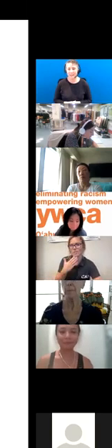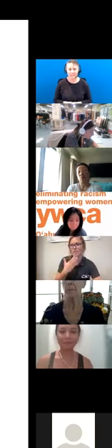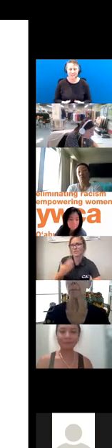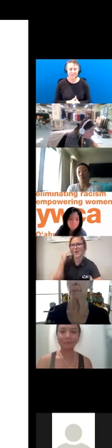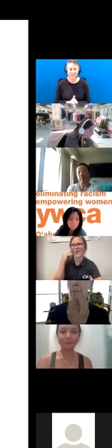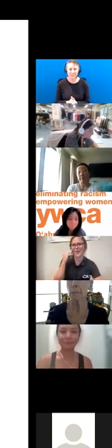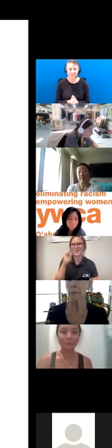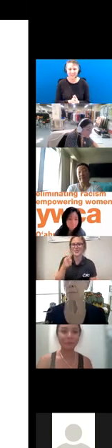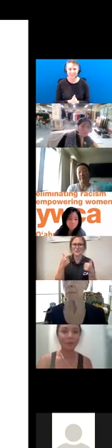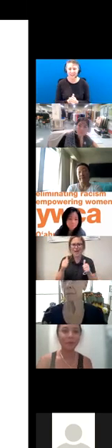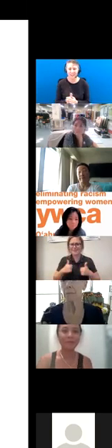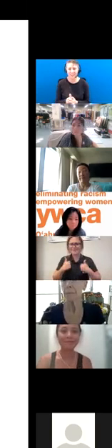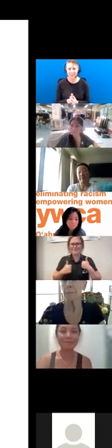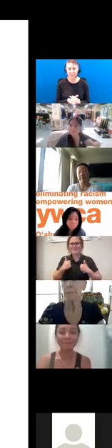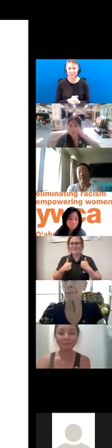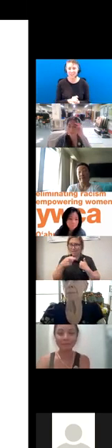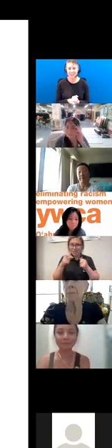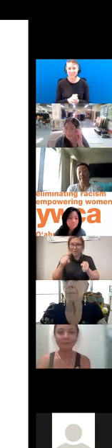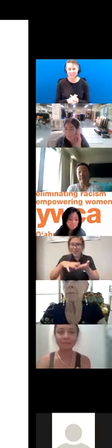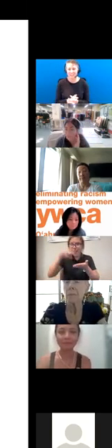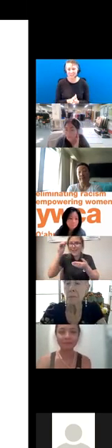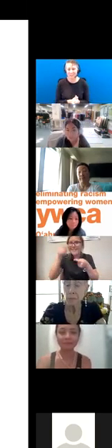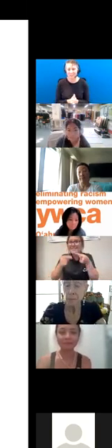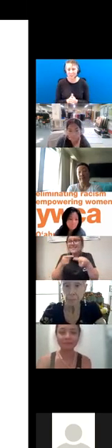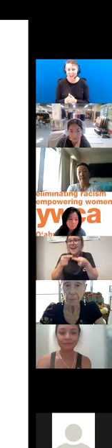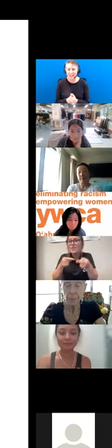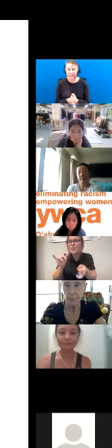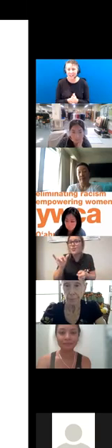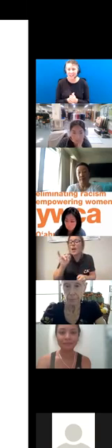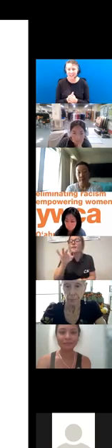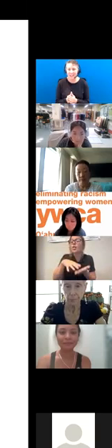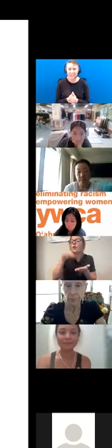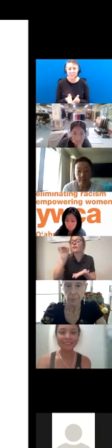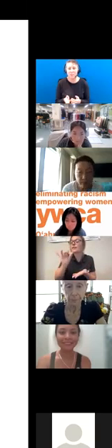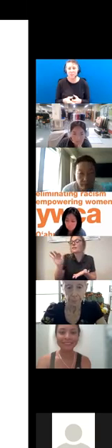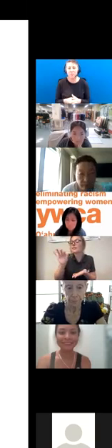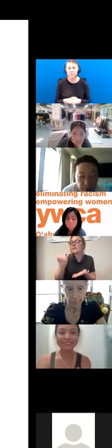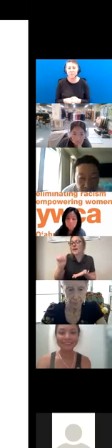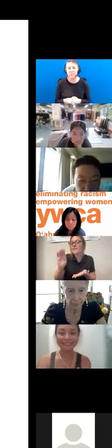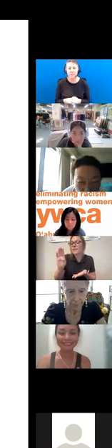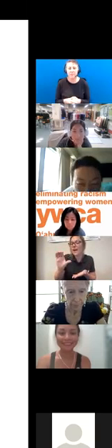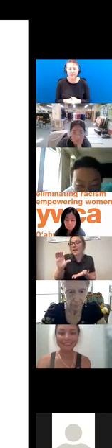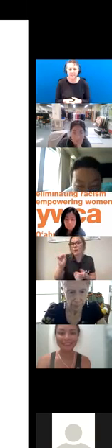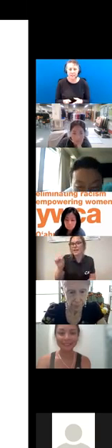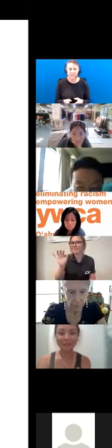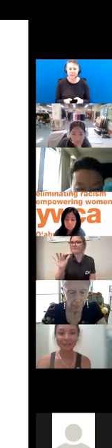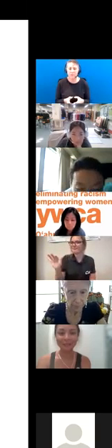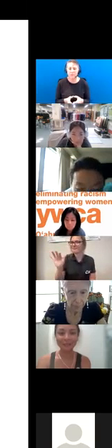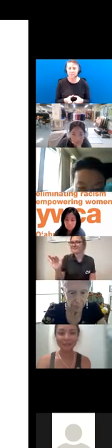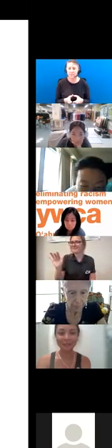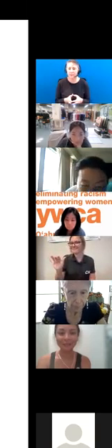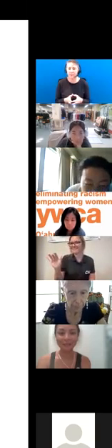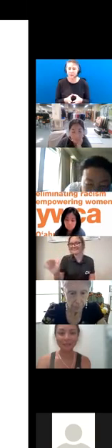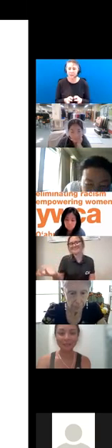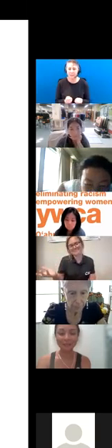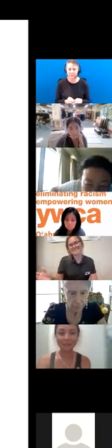But thanks for asking. Yeah, it's good to know that you tried, and you could also learn a little bit of a sign language or